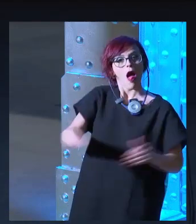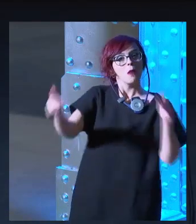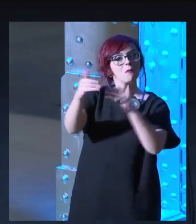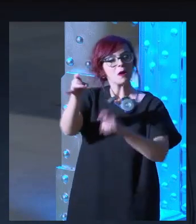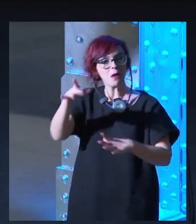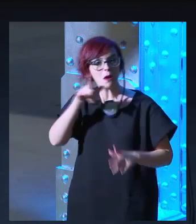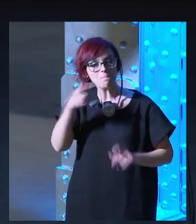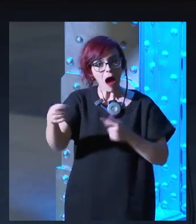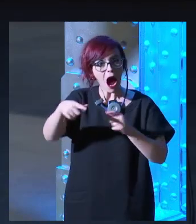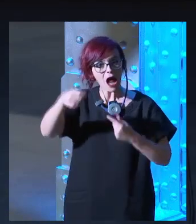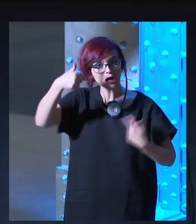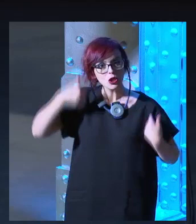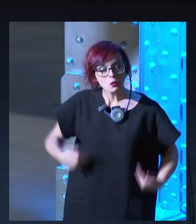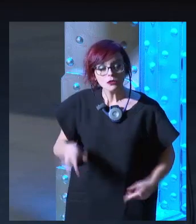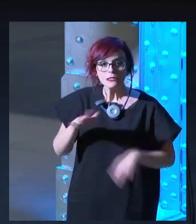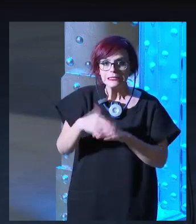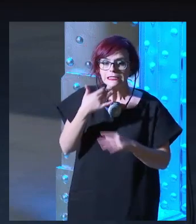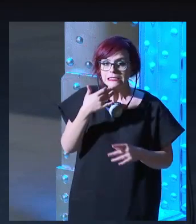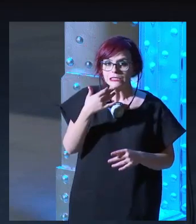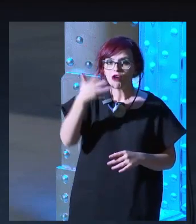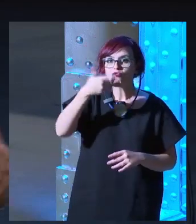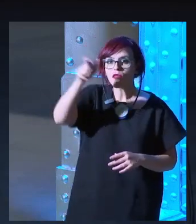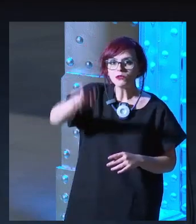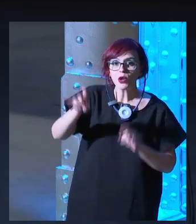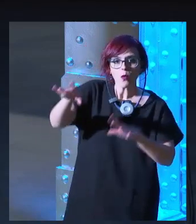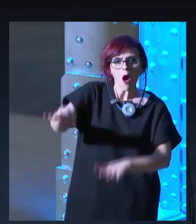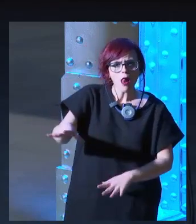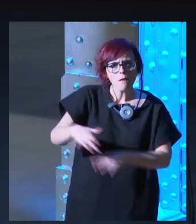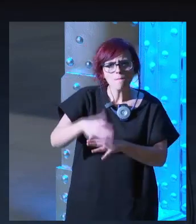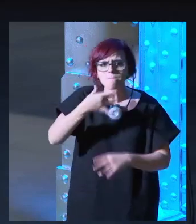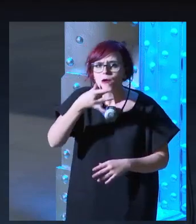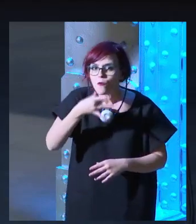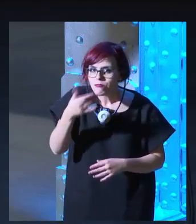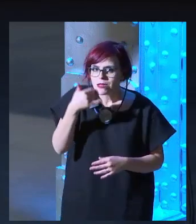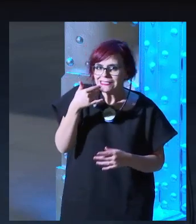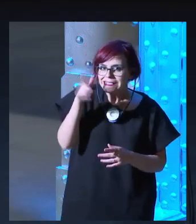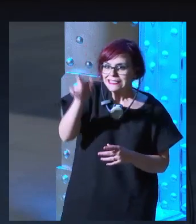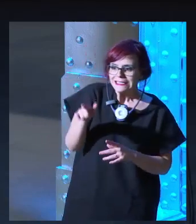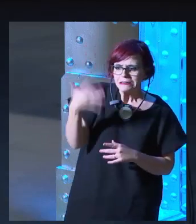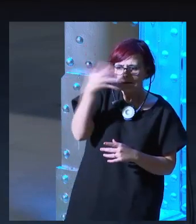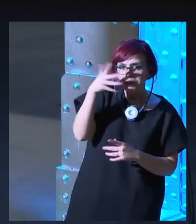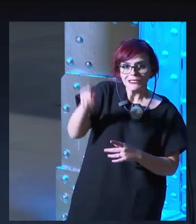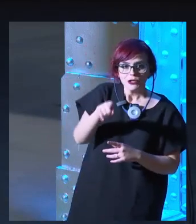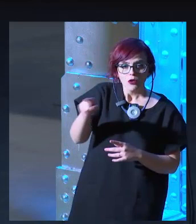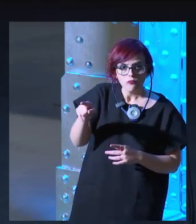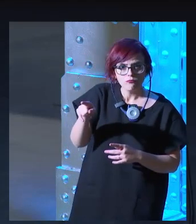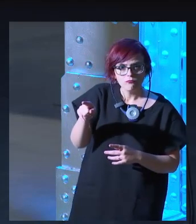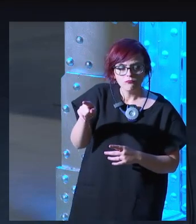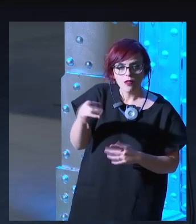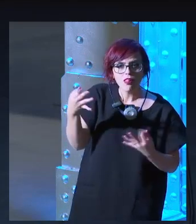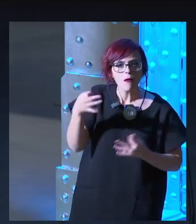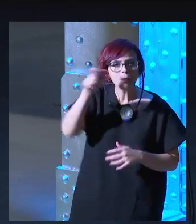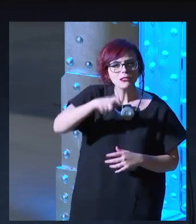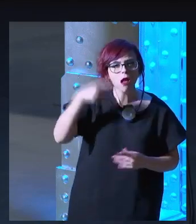yes, then we reflect on it. Above all in life, I want people to be conscious, not to go through life